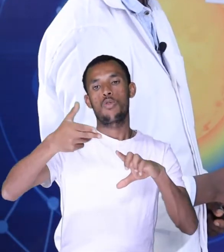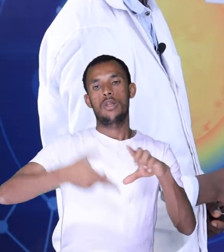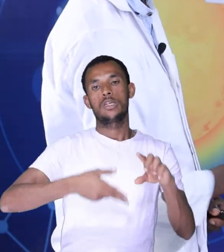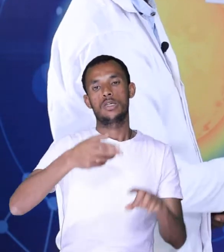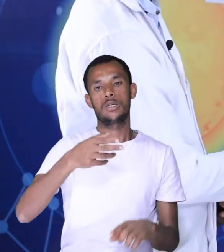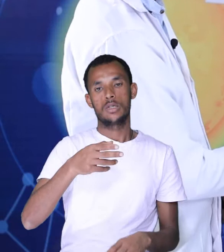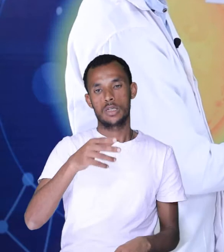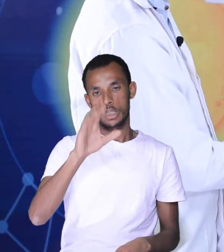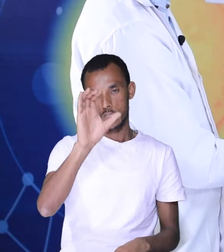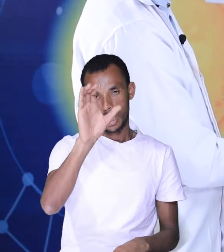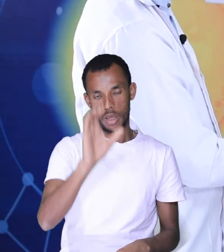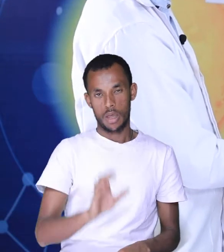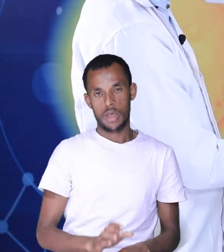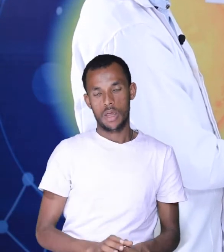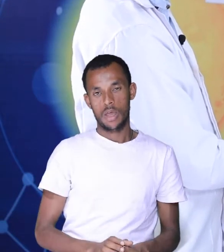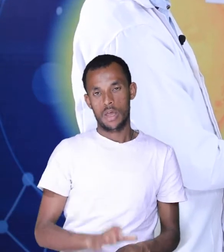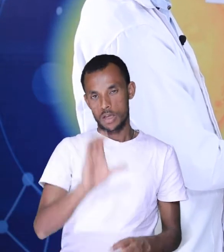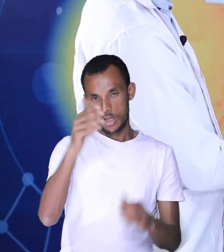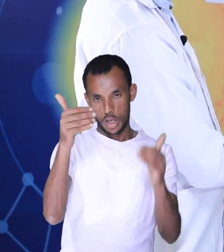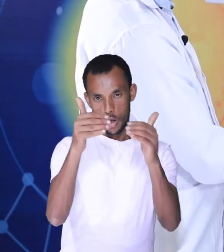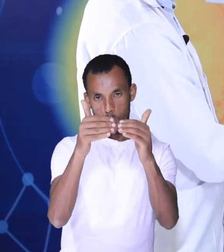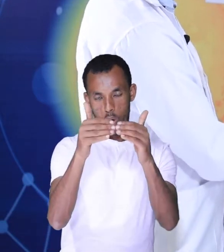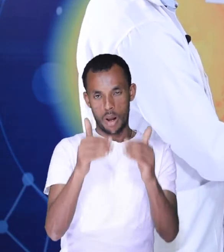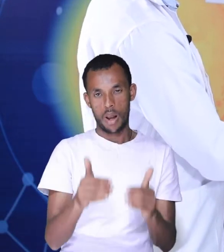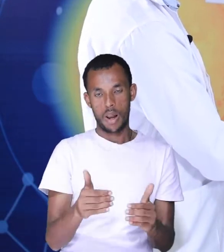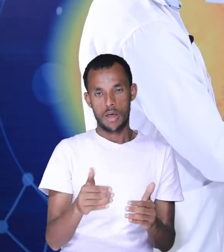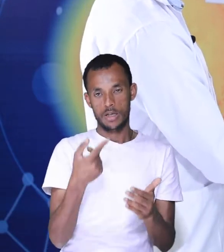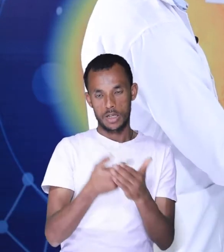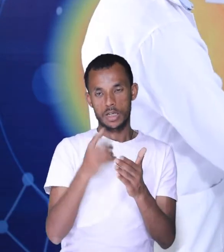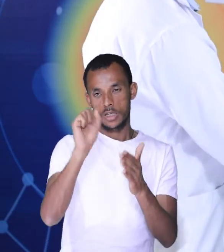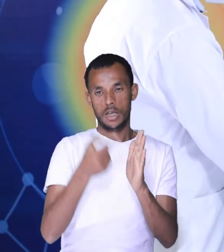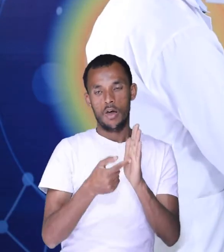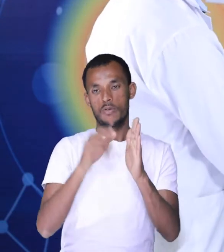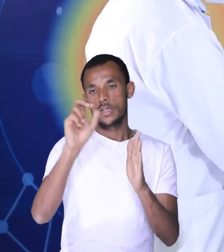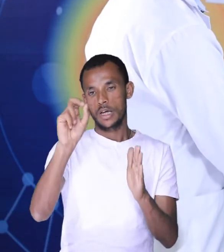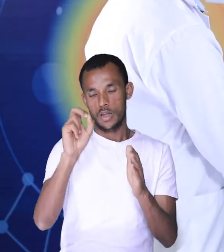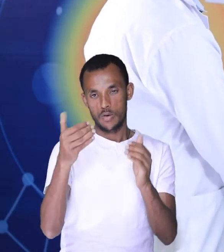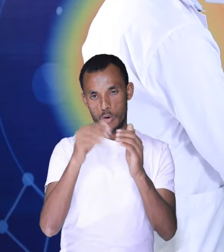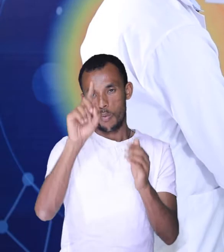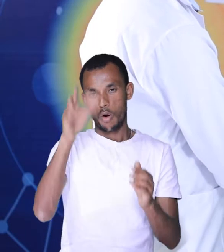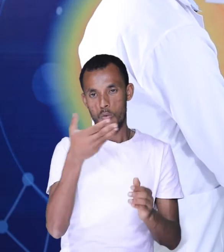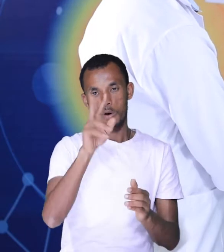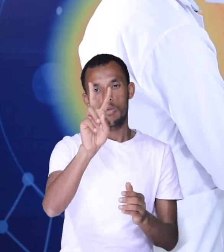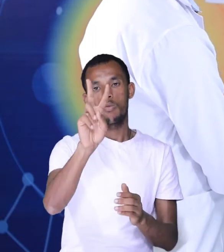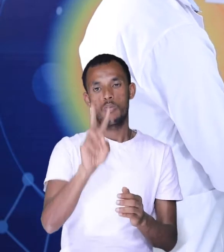one is C, so that C equals to, or this sine of 30 degree is 1 over 2.